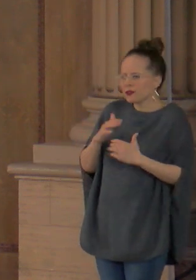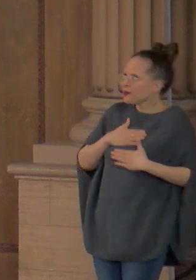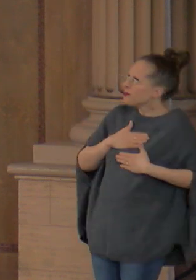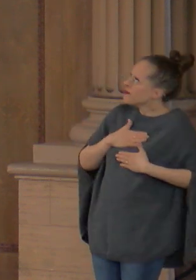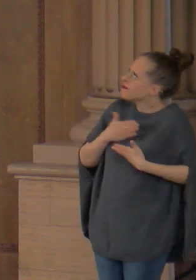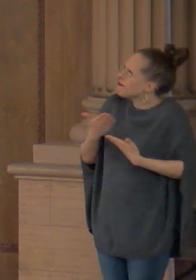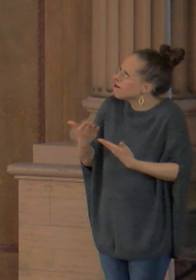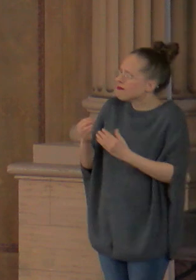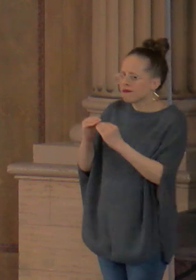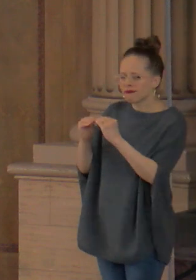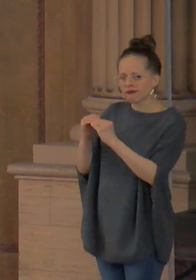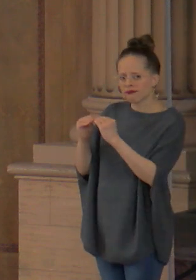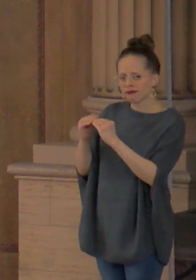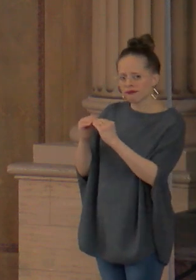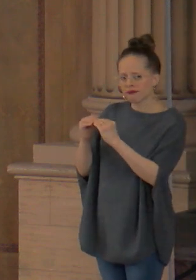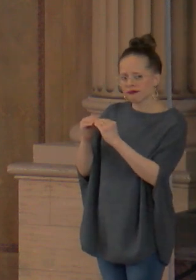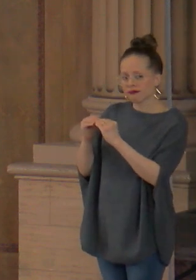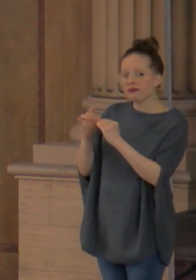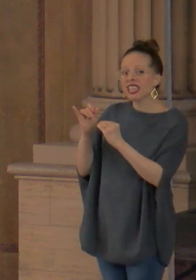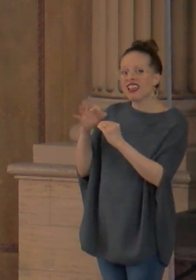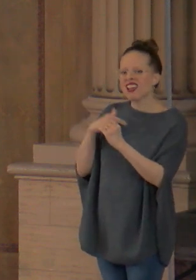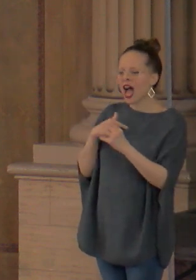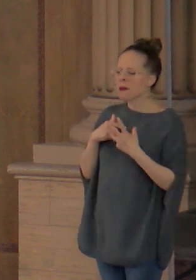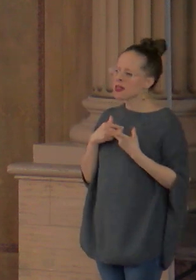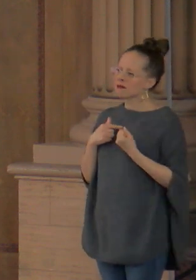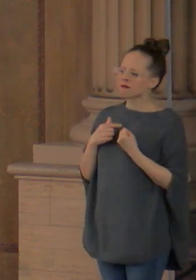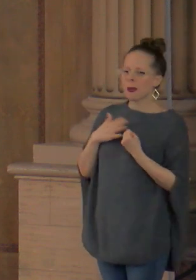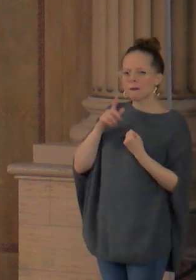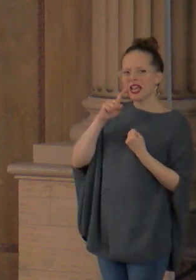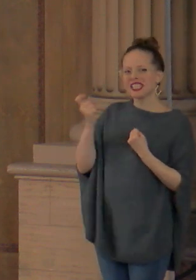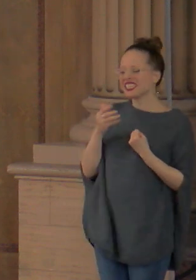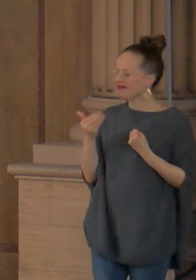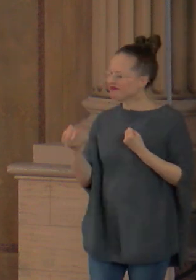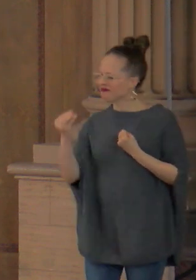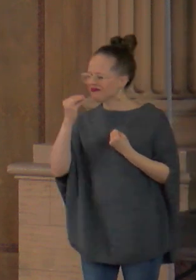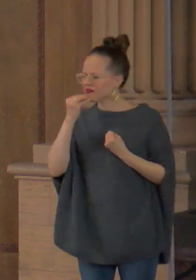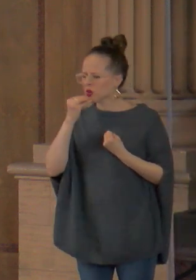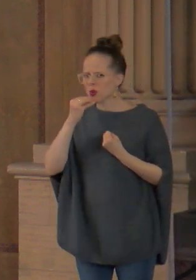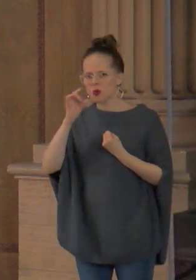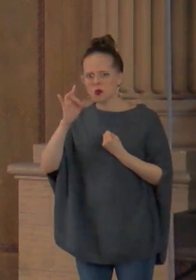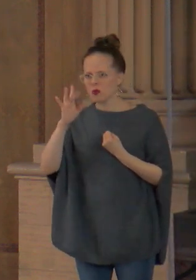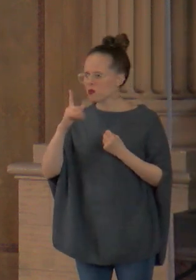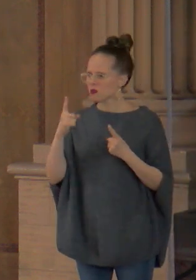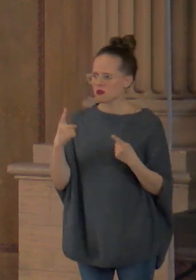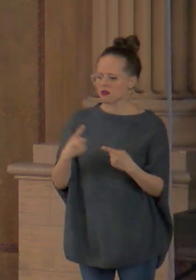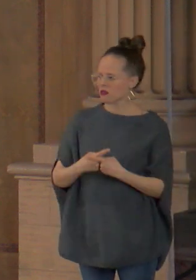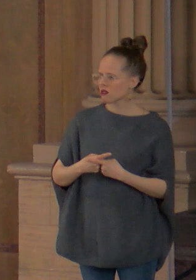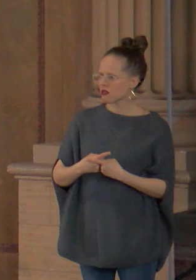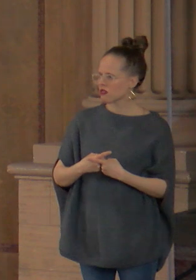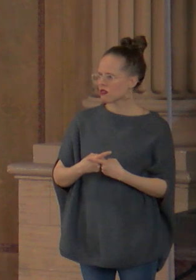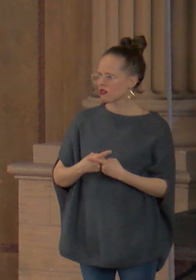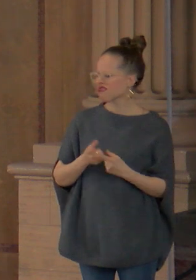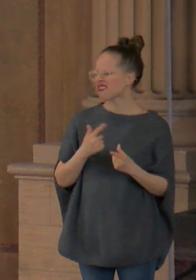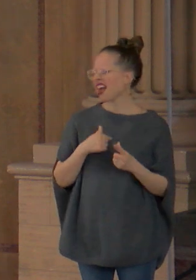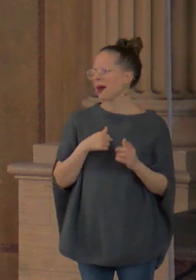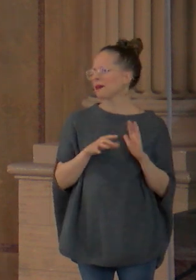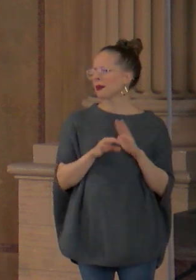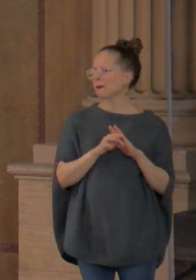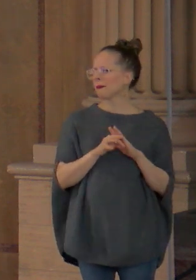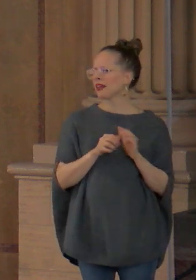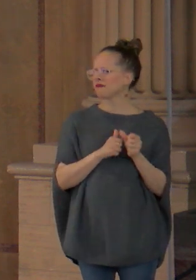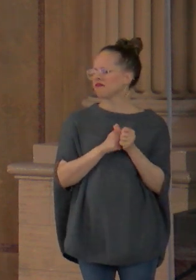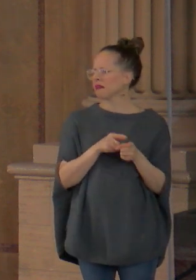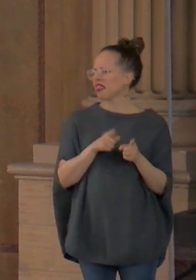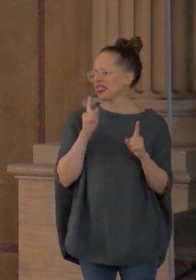And we should never take this if we're not letting go of our sin and renouncing it. We should never take this saying, well, yeah, I'm just going to keep doing that thing because of grace. That's not how grace